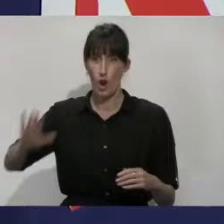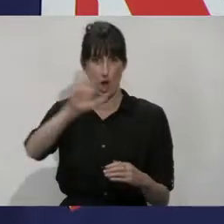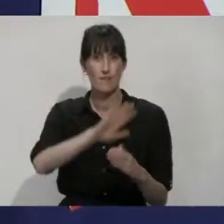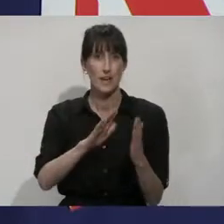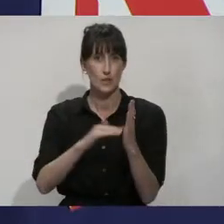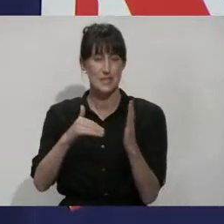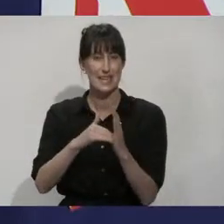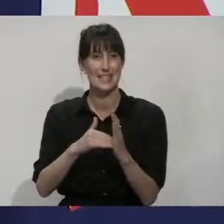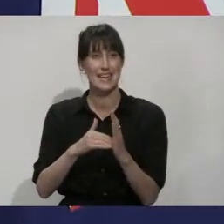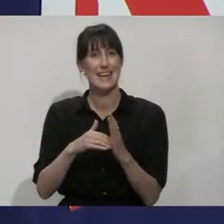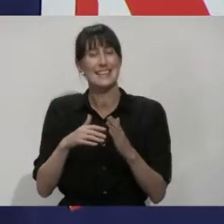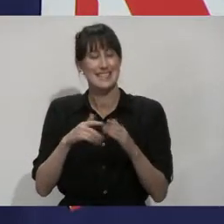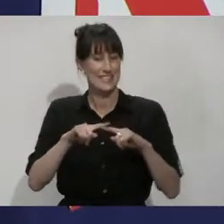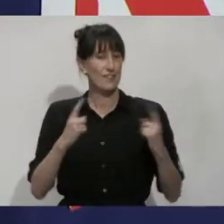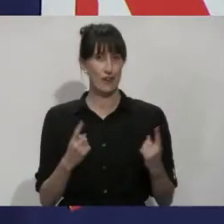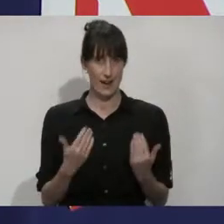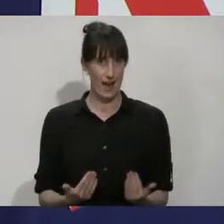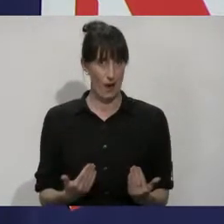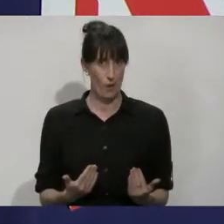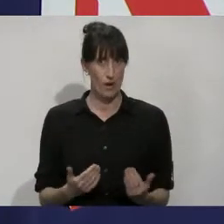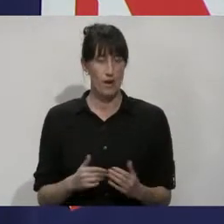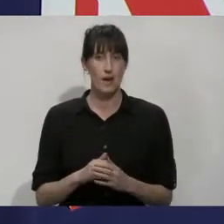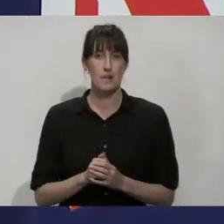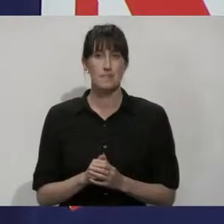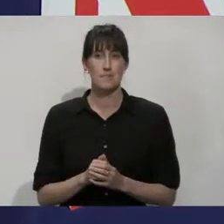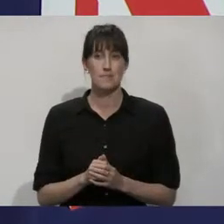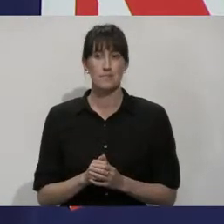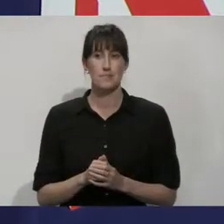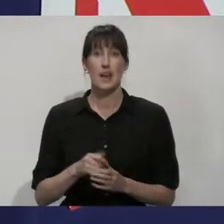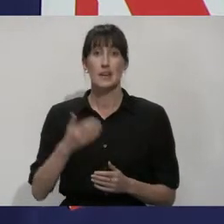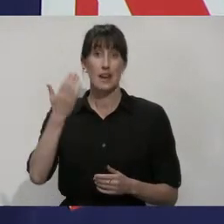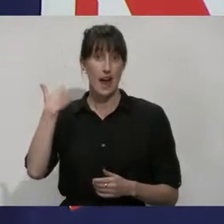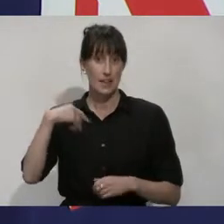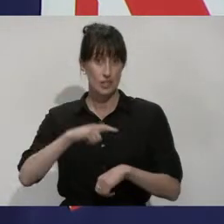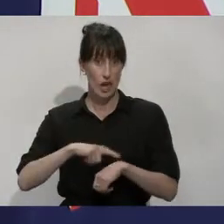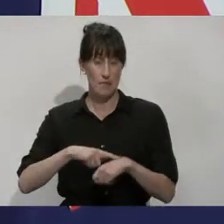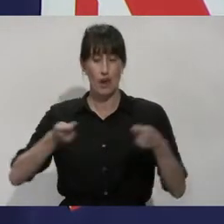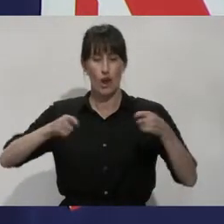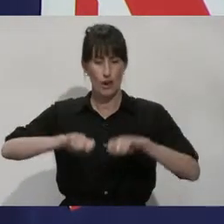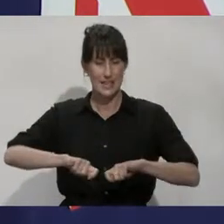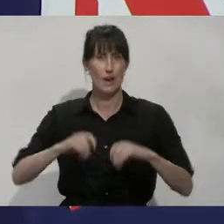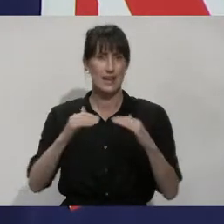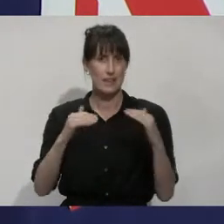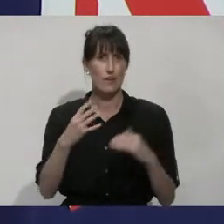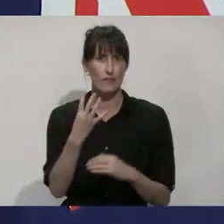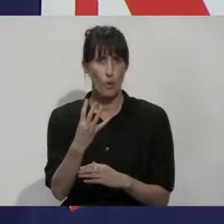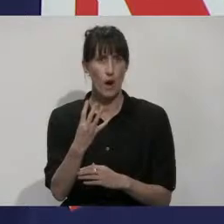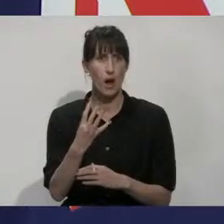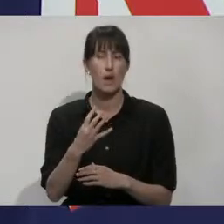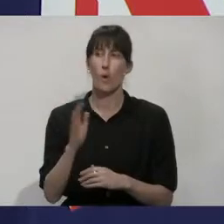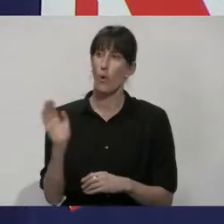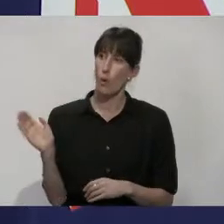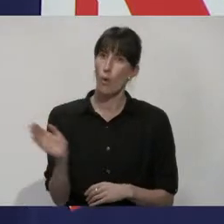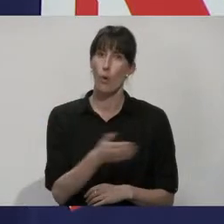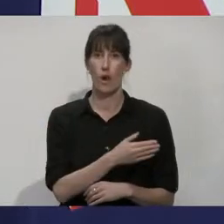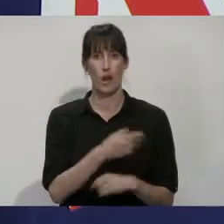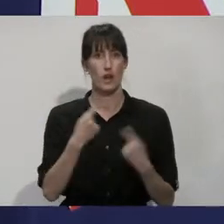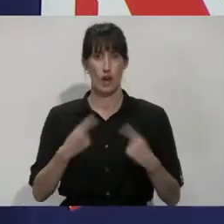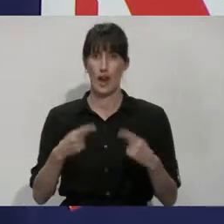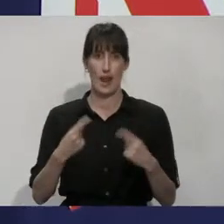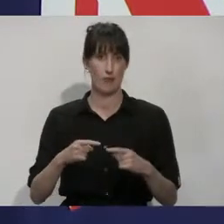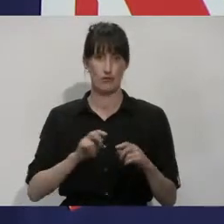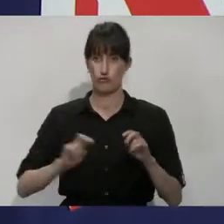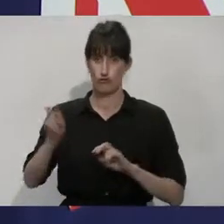because people's ability to travel when everybody else is facing the same restrictions is going to be different to when some people